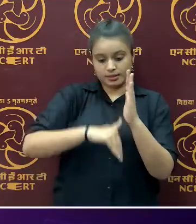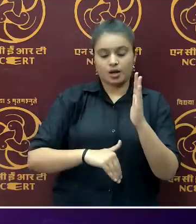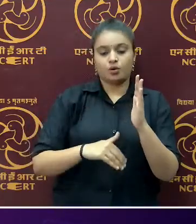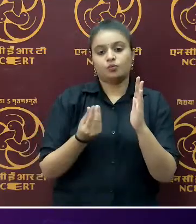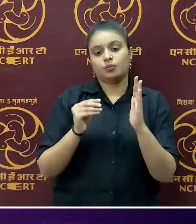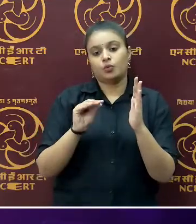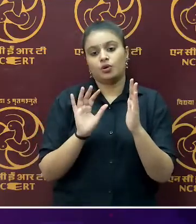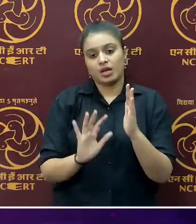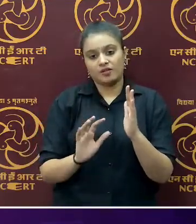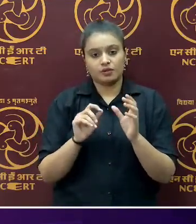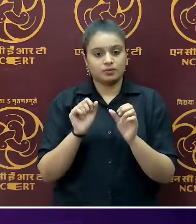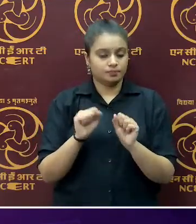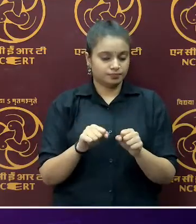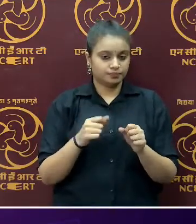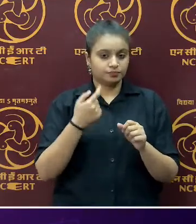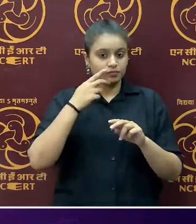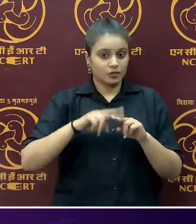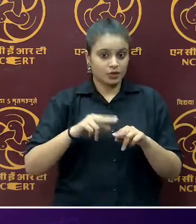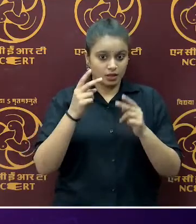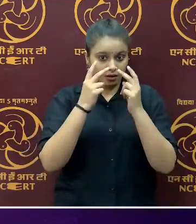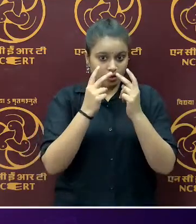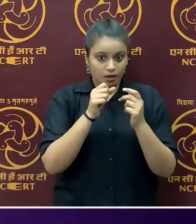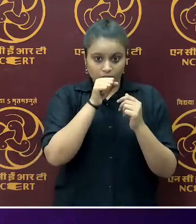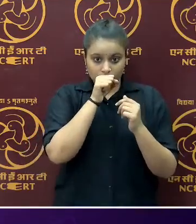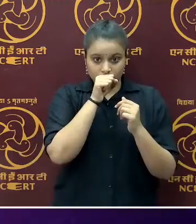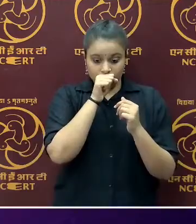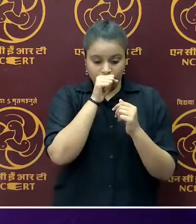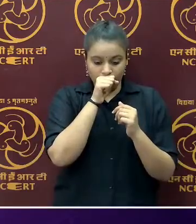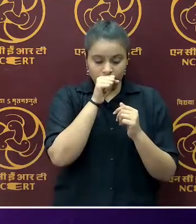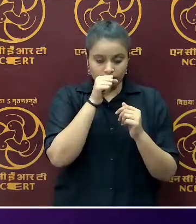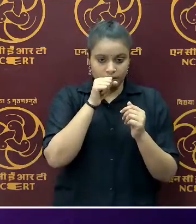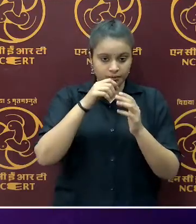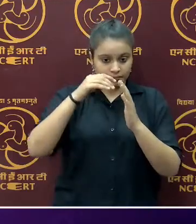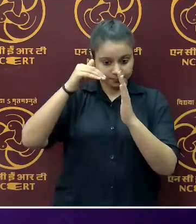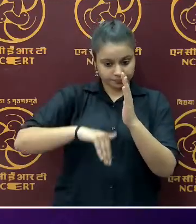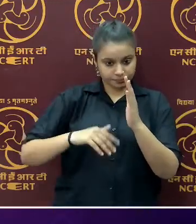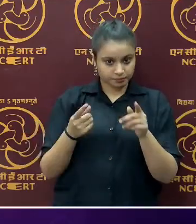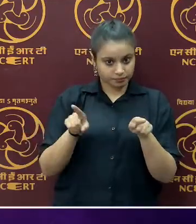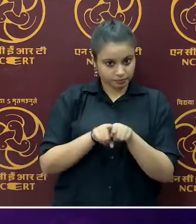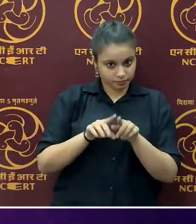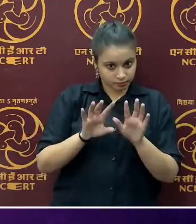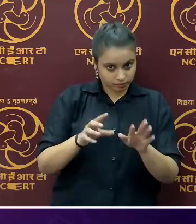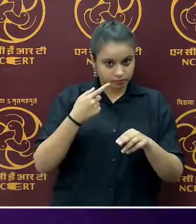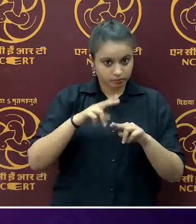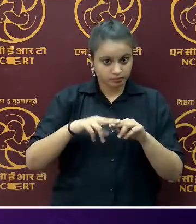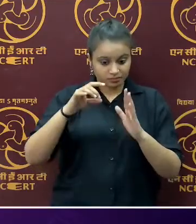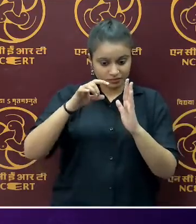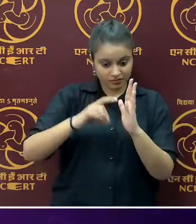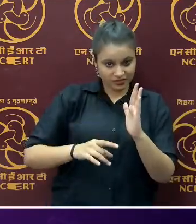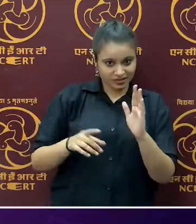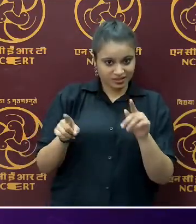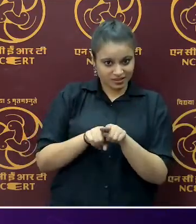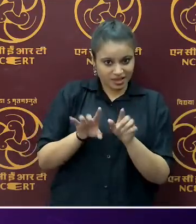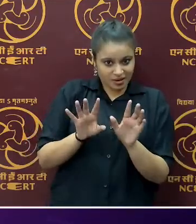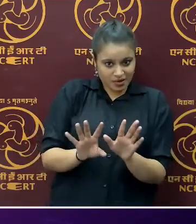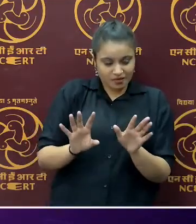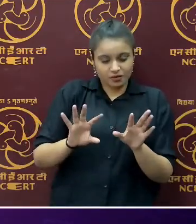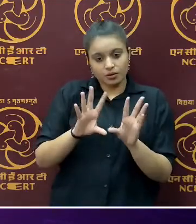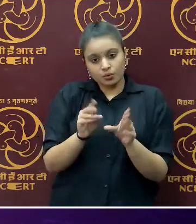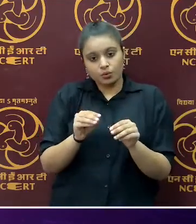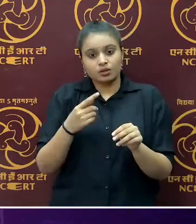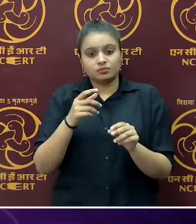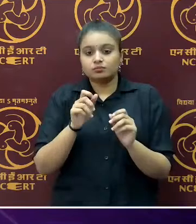Yes. Yes. Okay. And if I see at the same depth, say if I select depth somewhere like here,